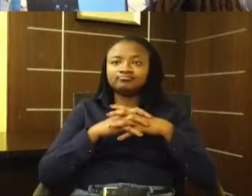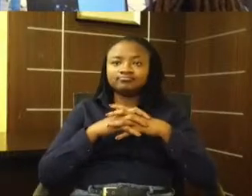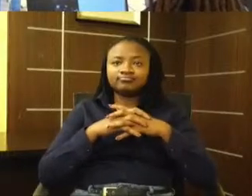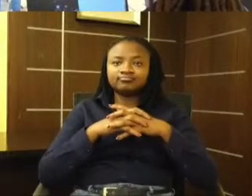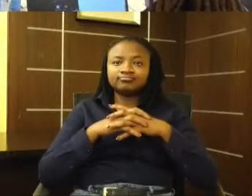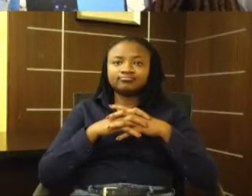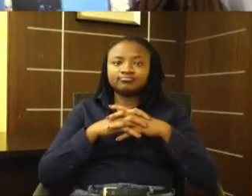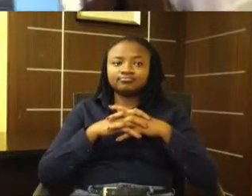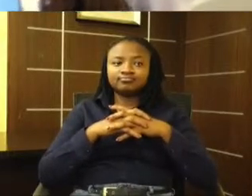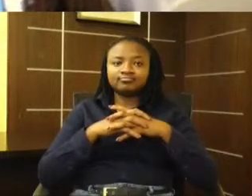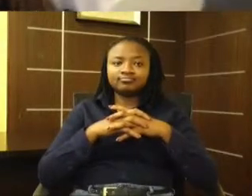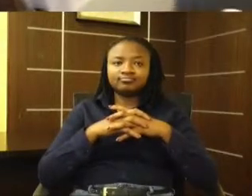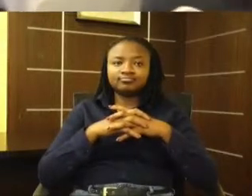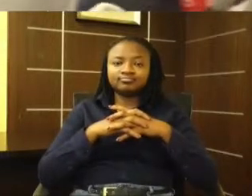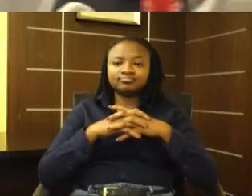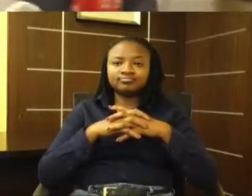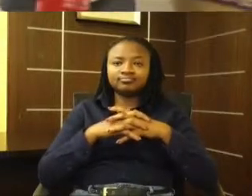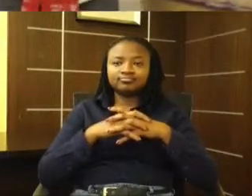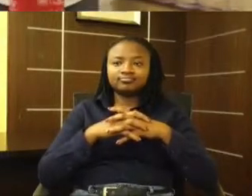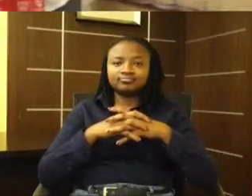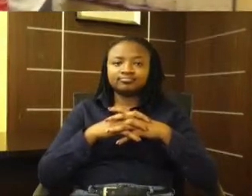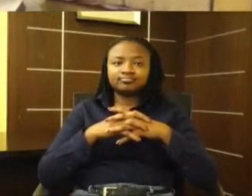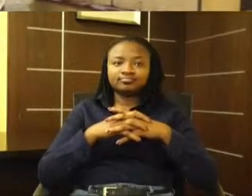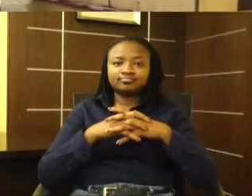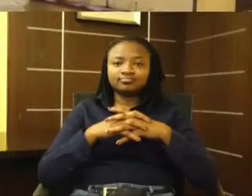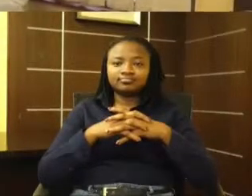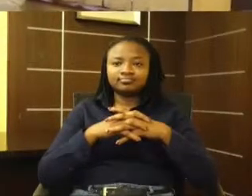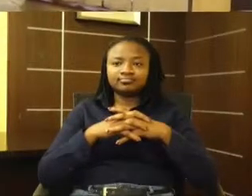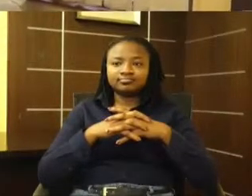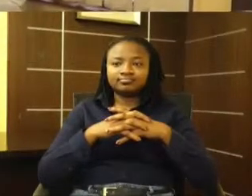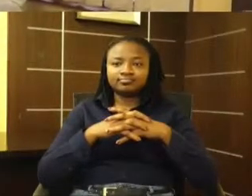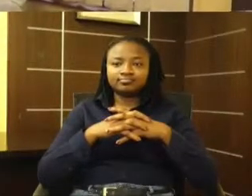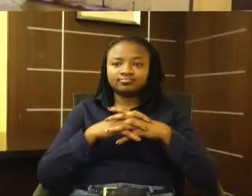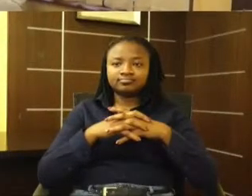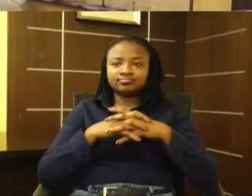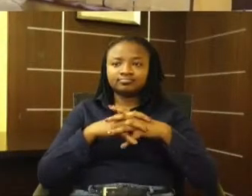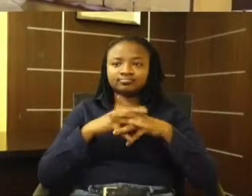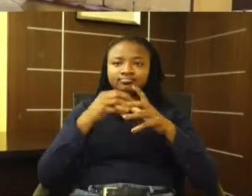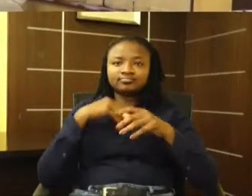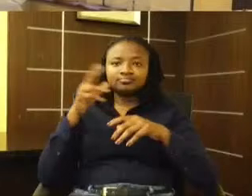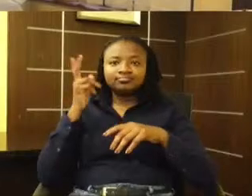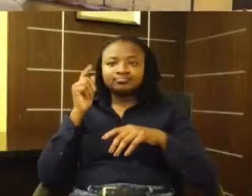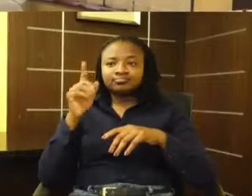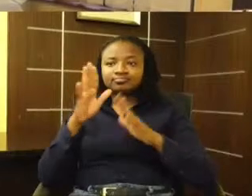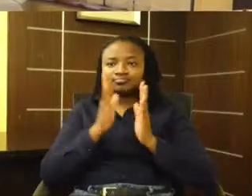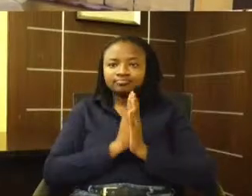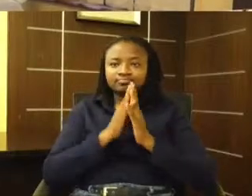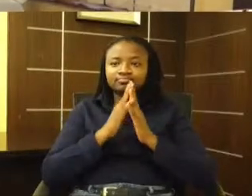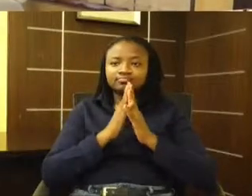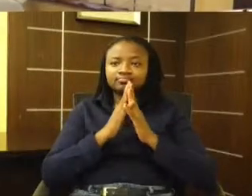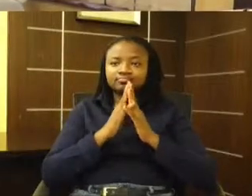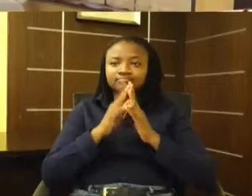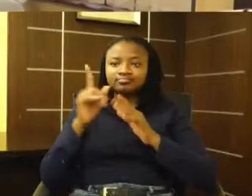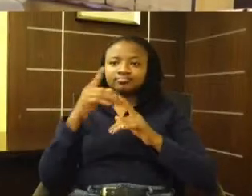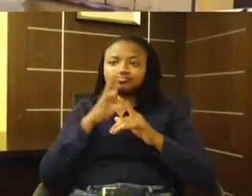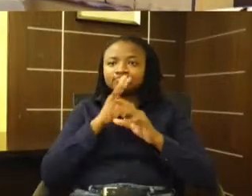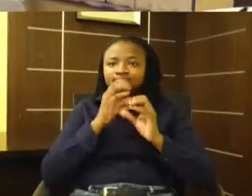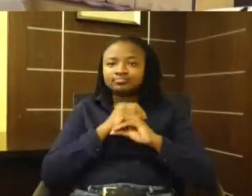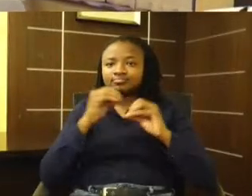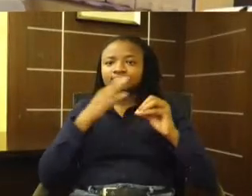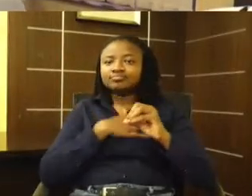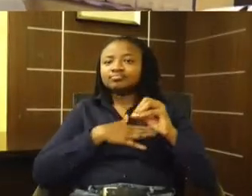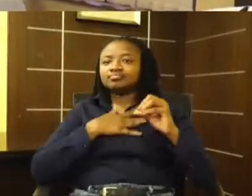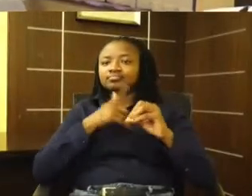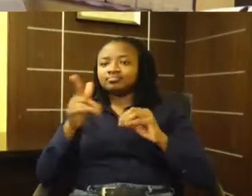to request this gentleman, I haven't heard you talk. Tupeleke juu mbinguni. Closing